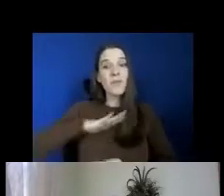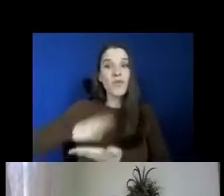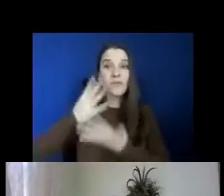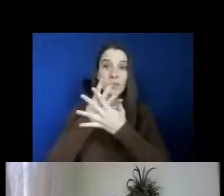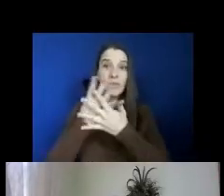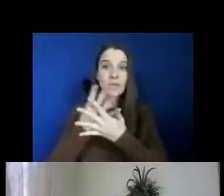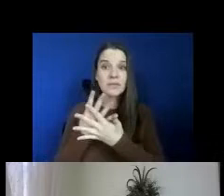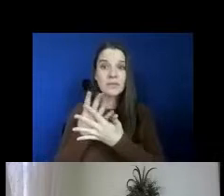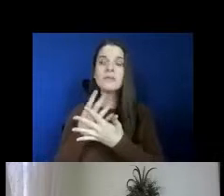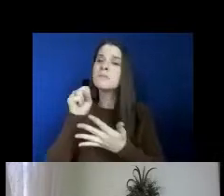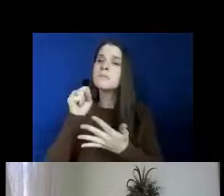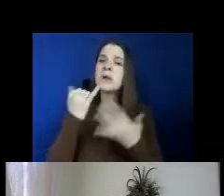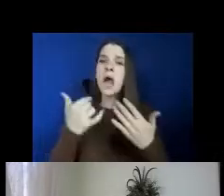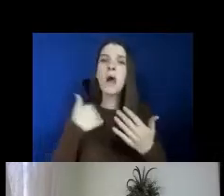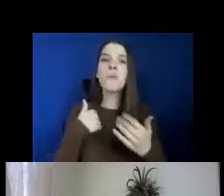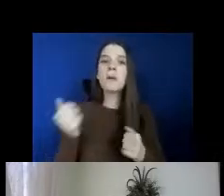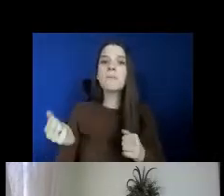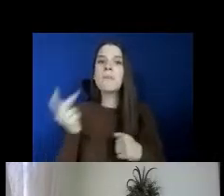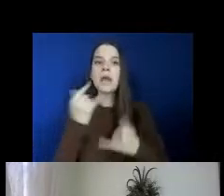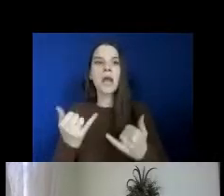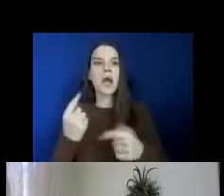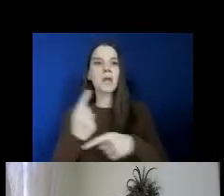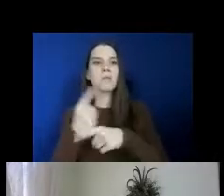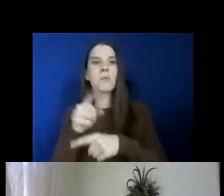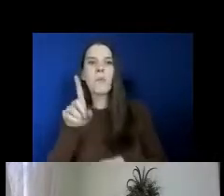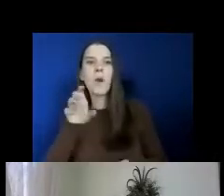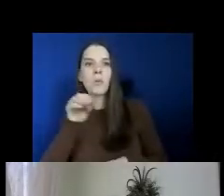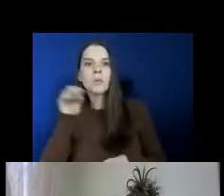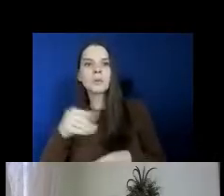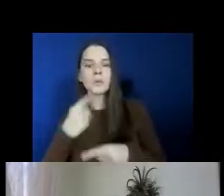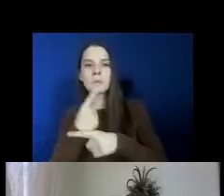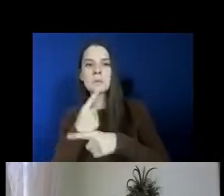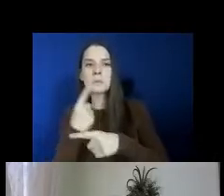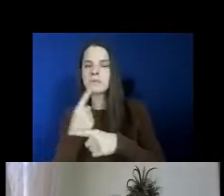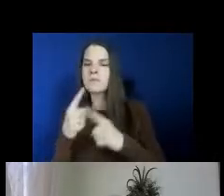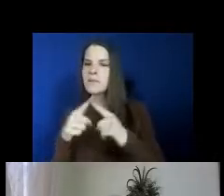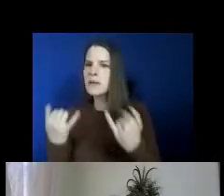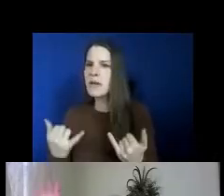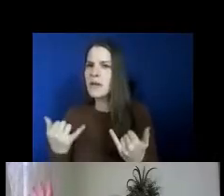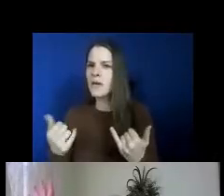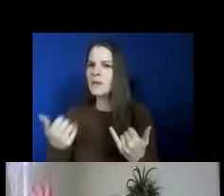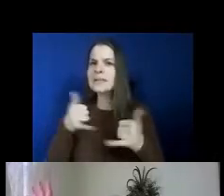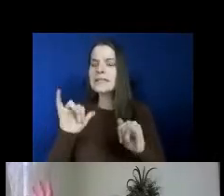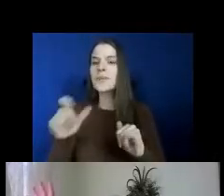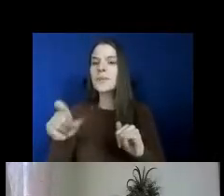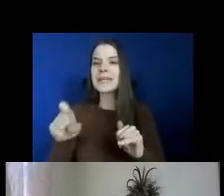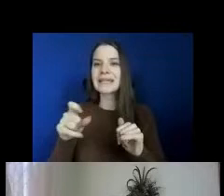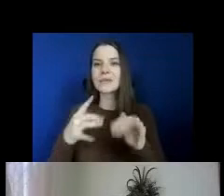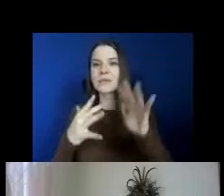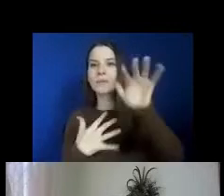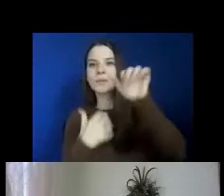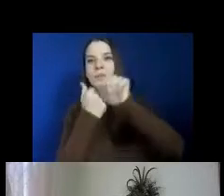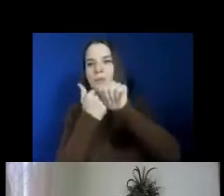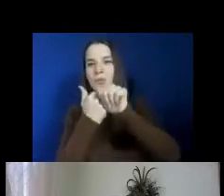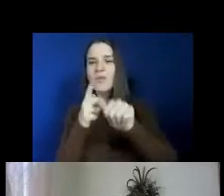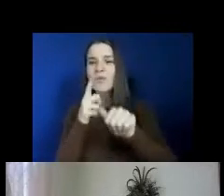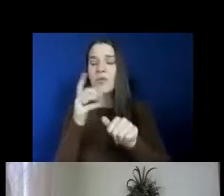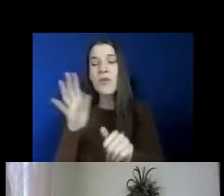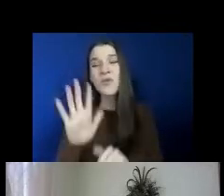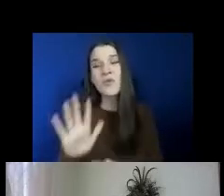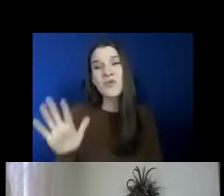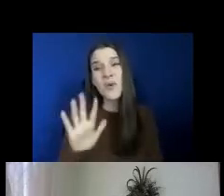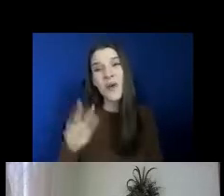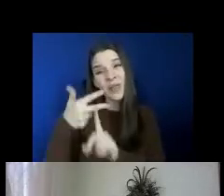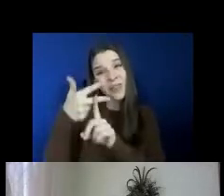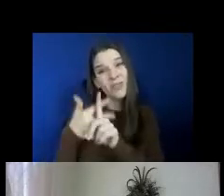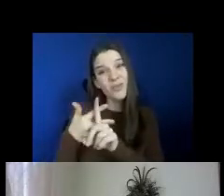we've come back to 100%, we still need to make up ground for about the 3-month